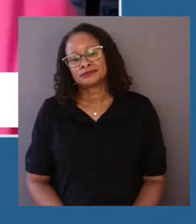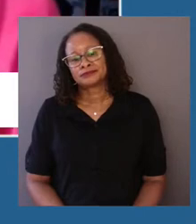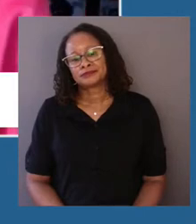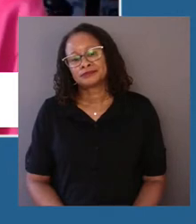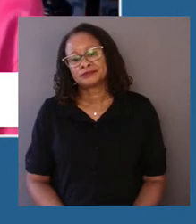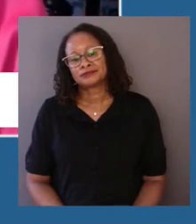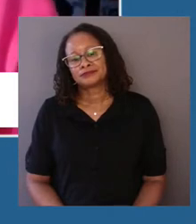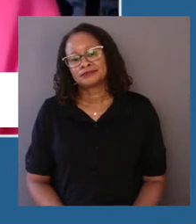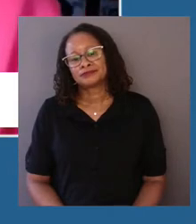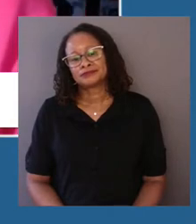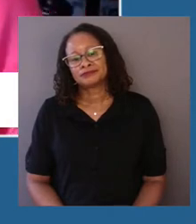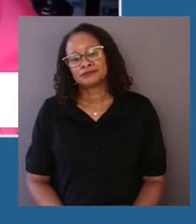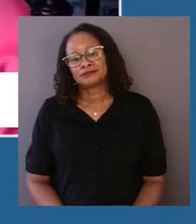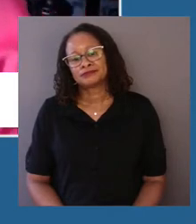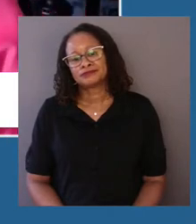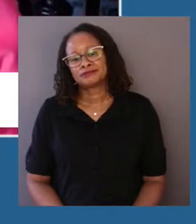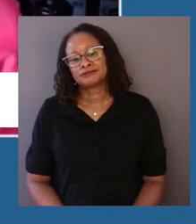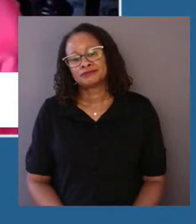Yeah.